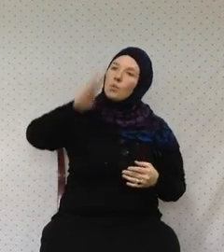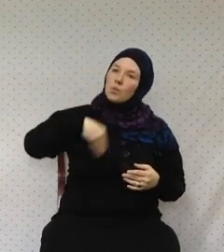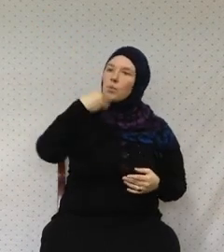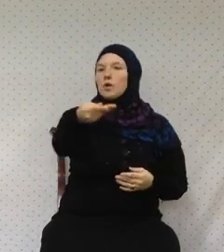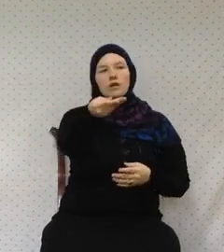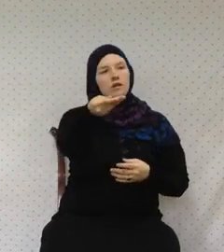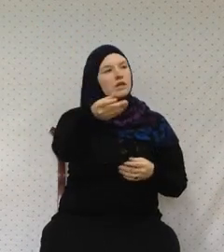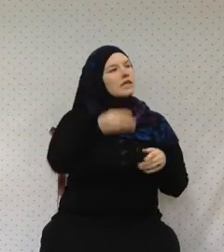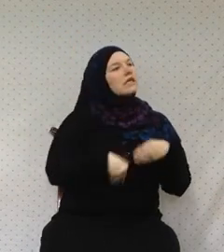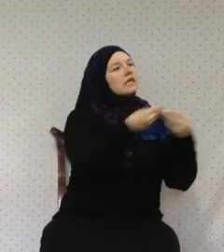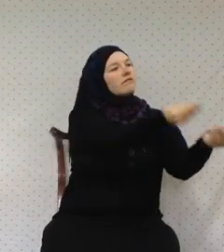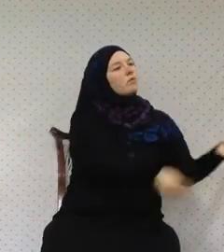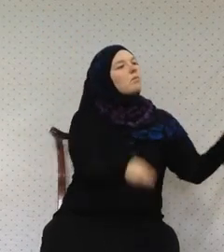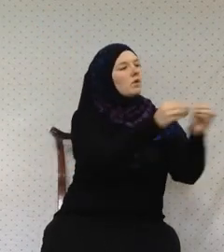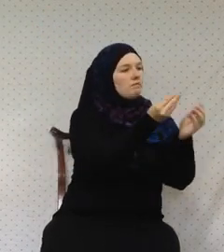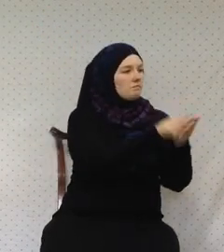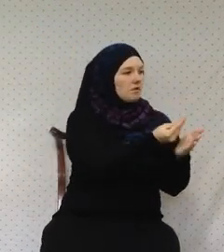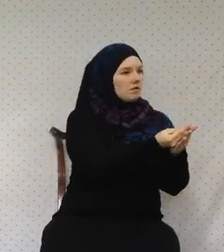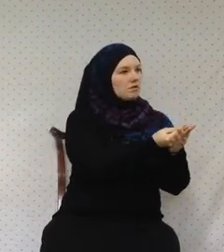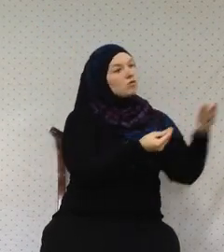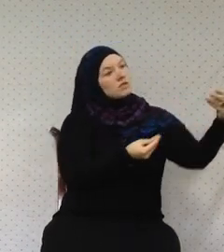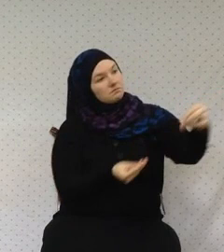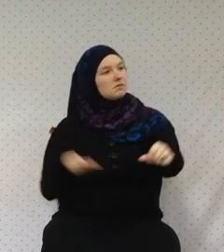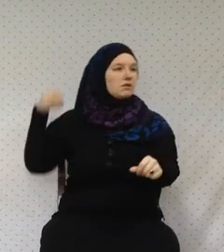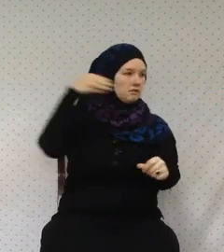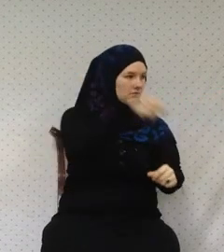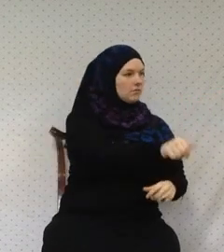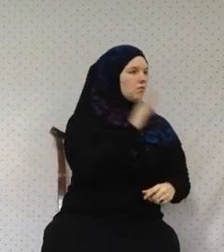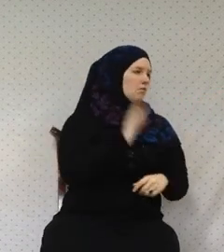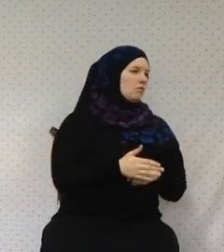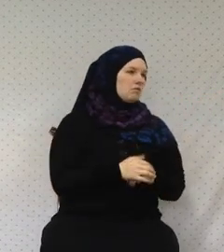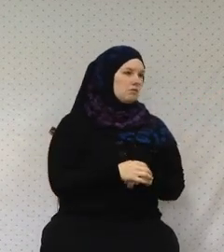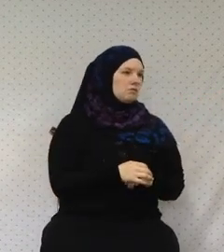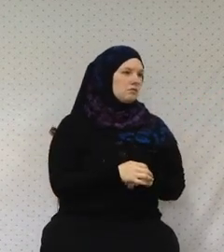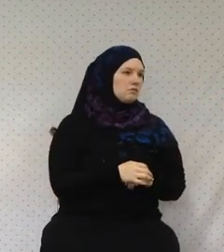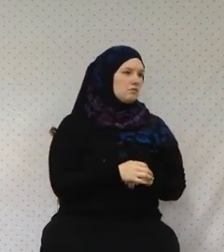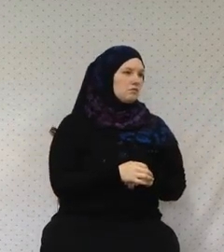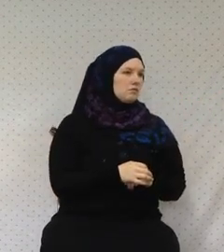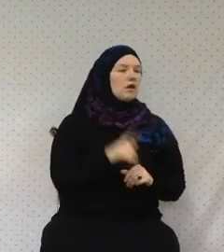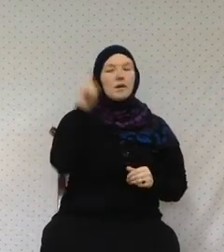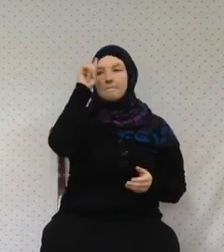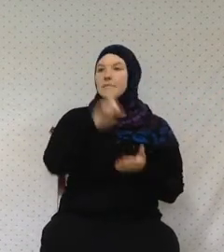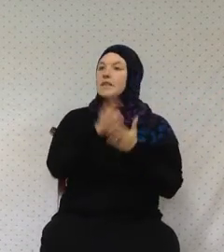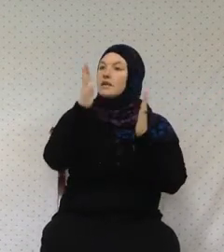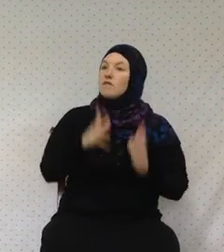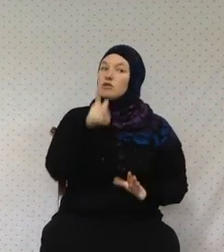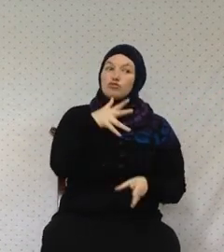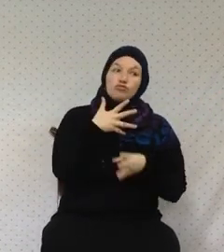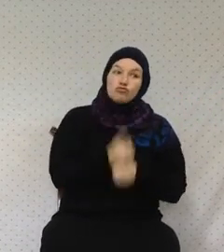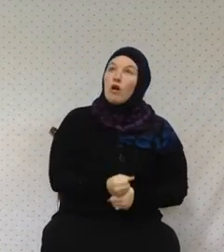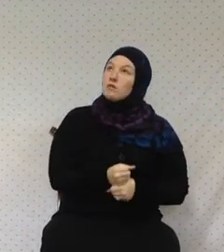will replenish it for you. And he is the best of providers. The believer who